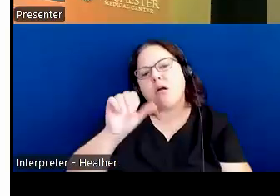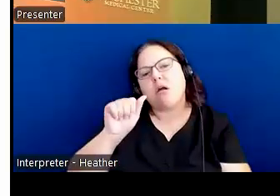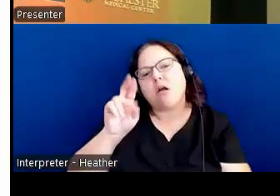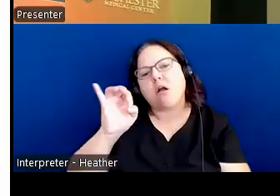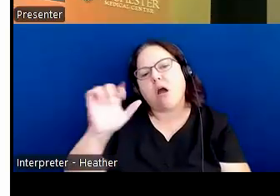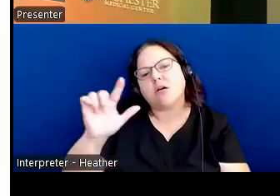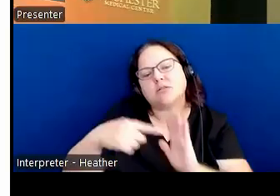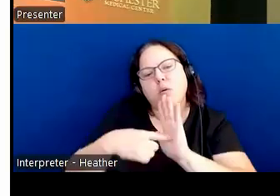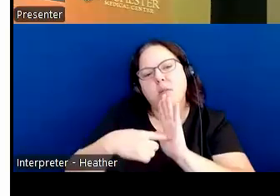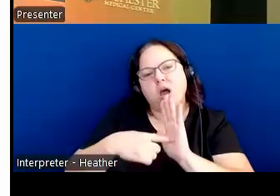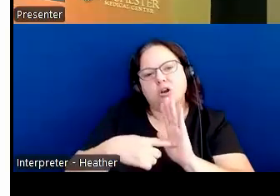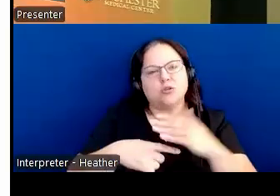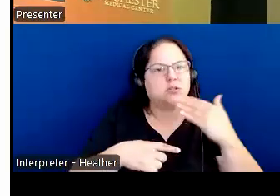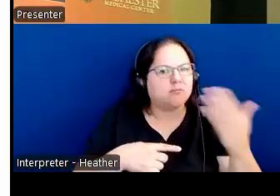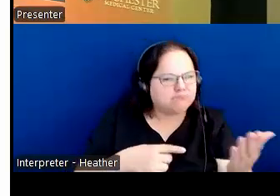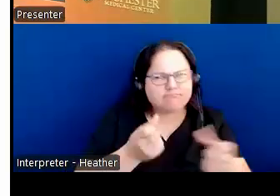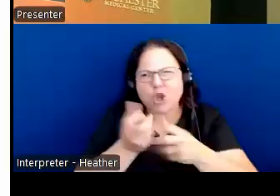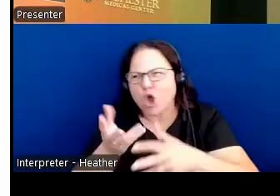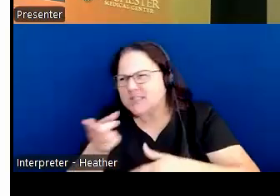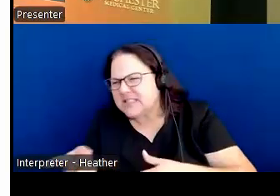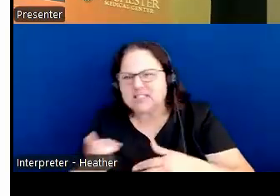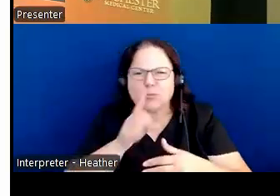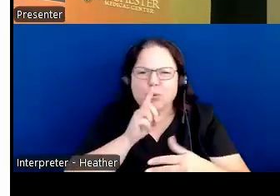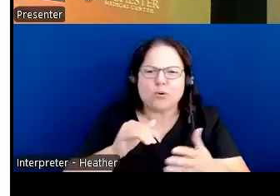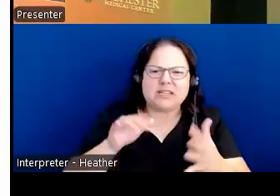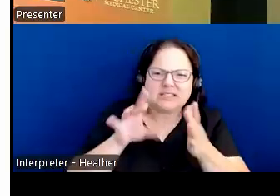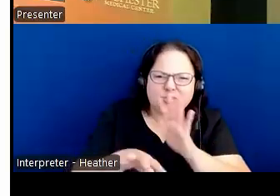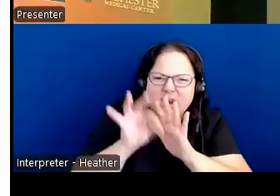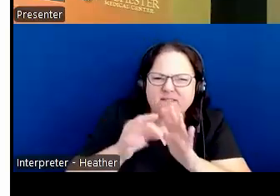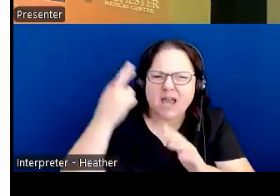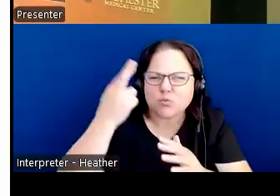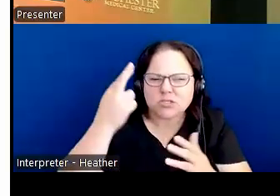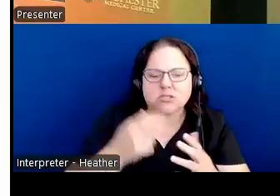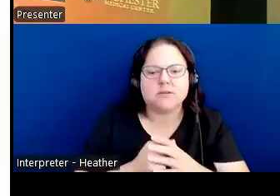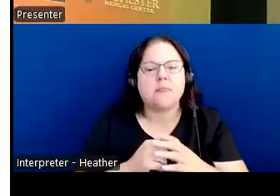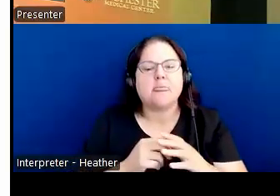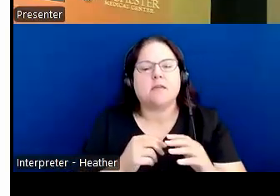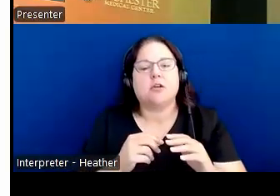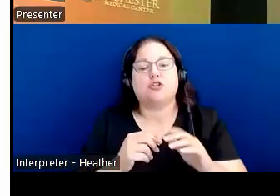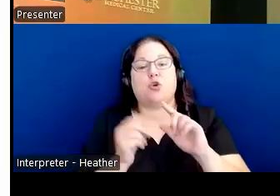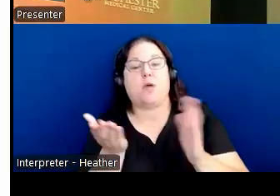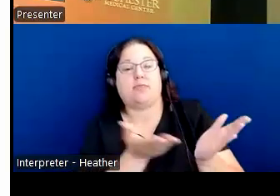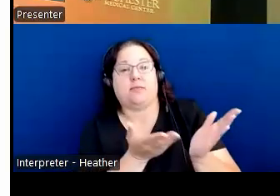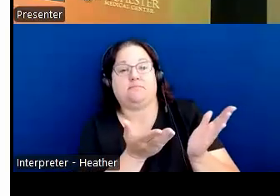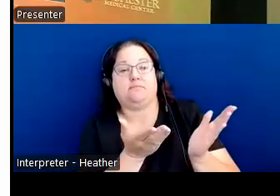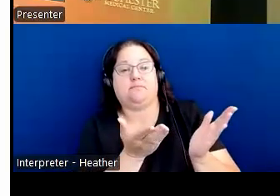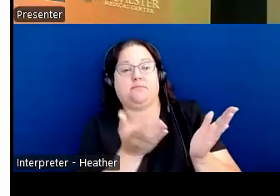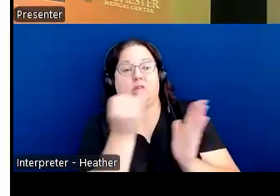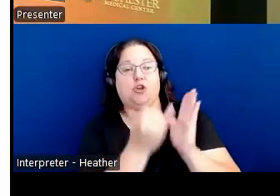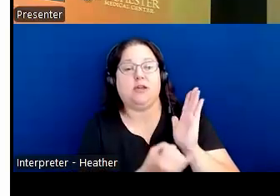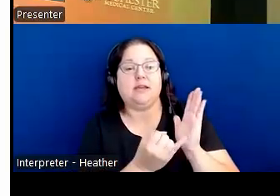might be going on in the clinic. So the drawing to the left is a directed acyclic